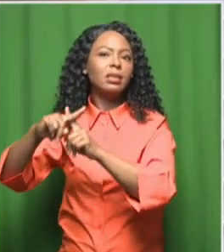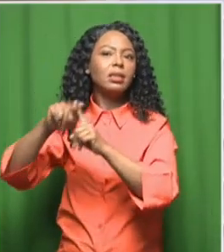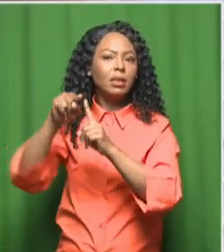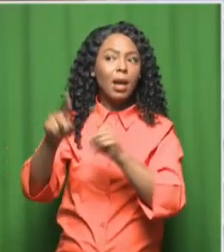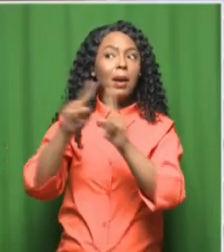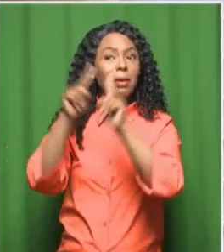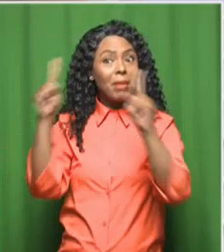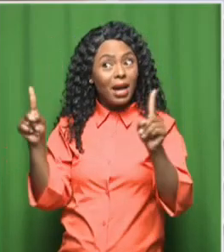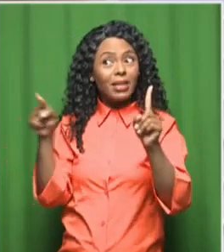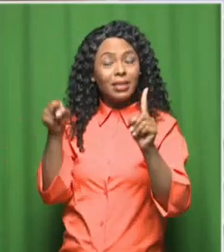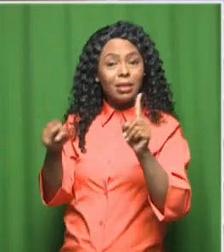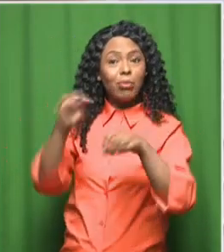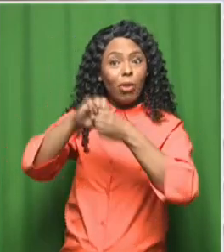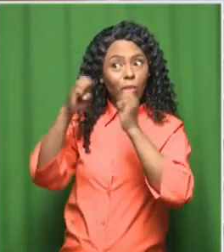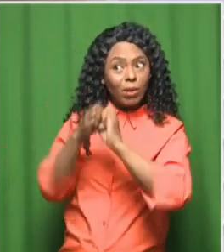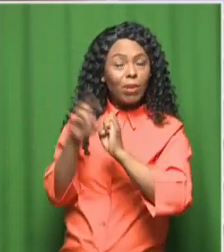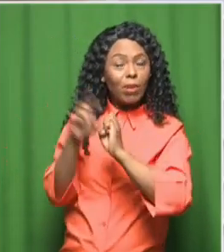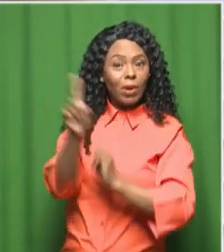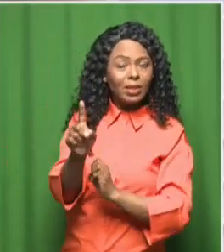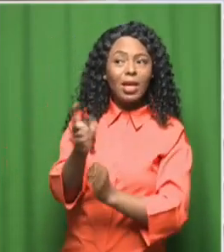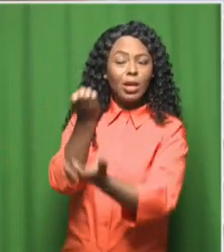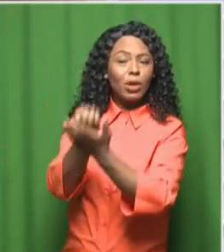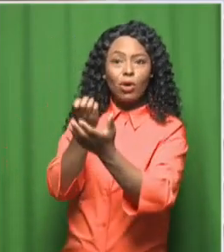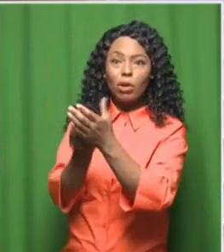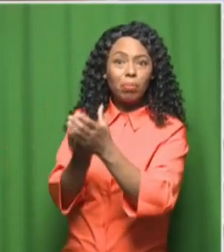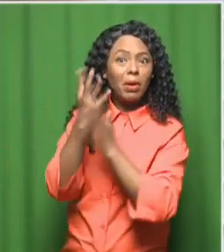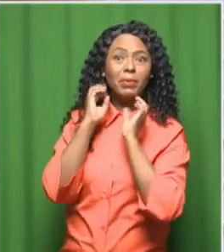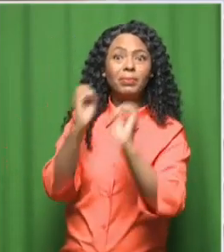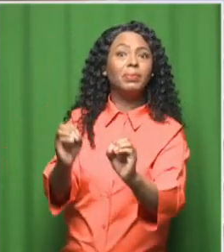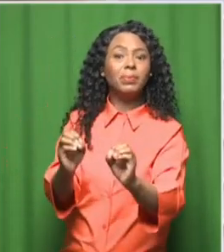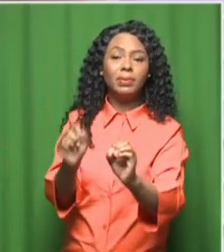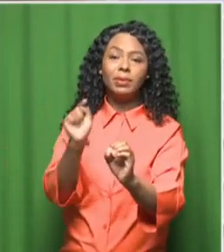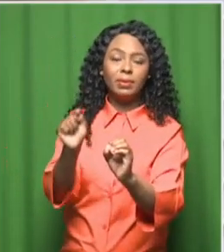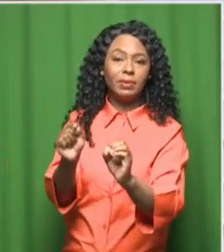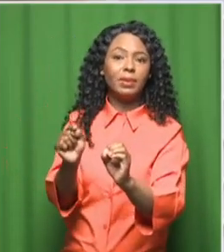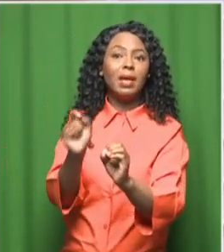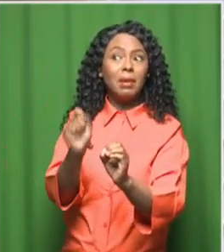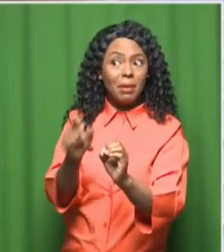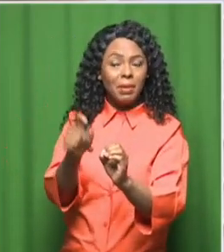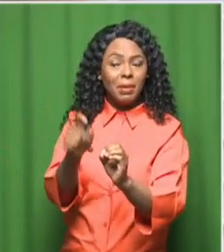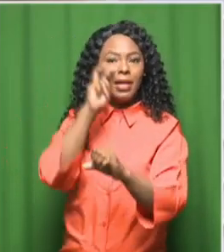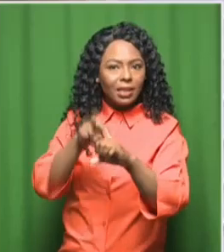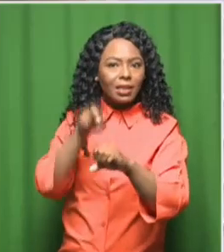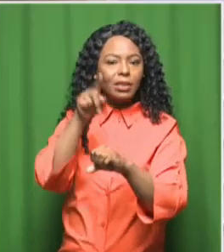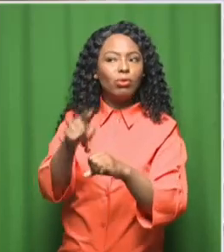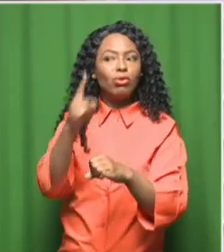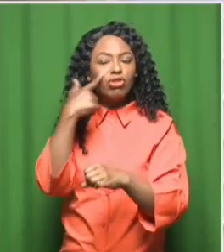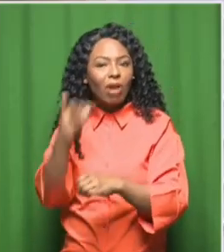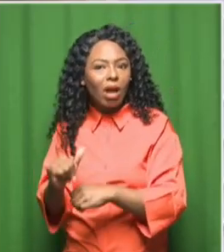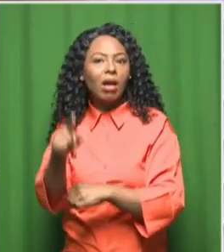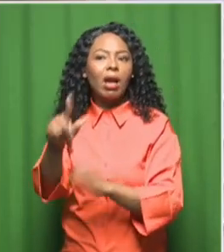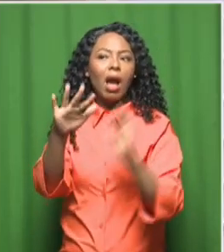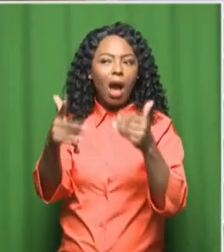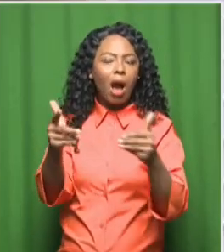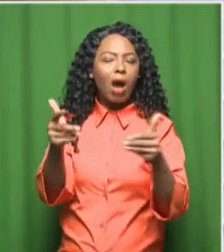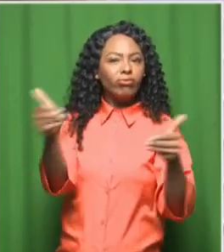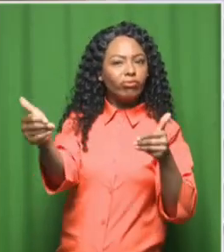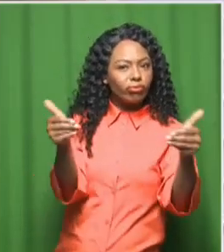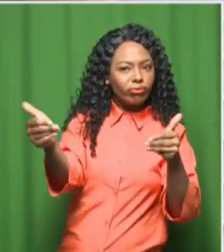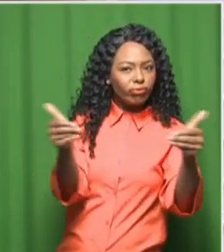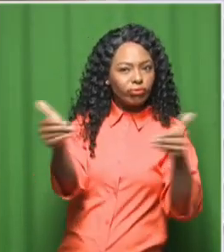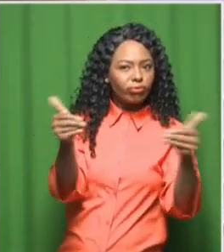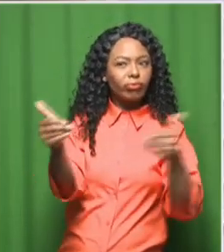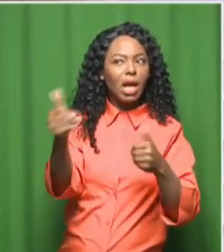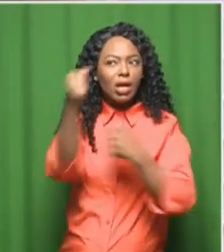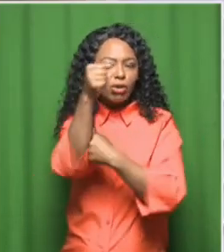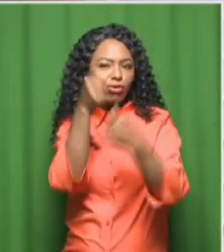the economy is not growing for very, very different reasons that need to be addressed. So if you can address the structural